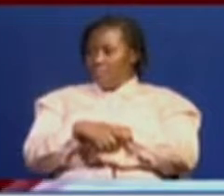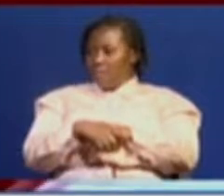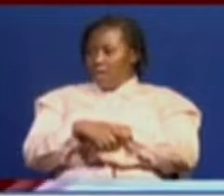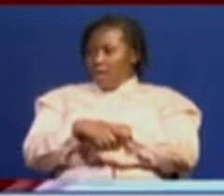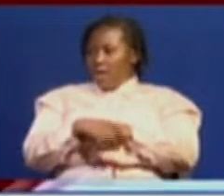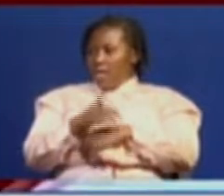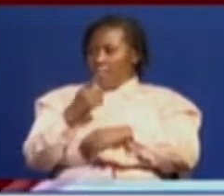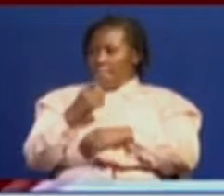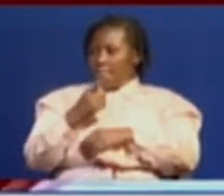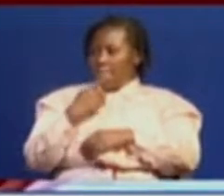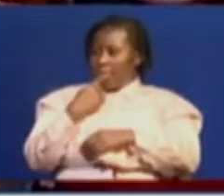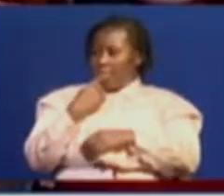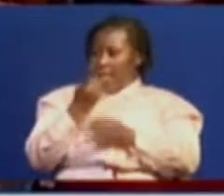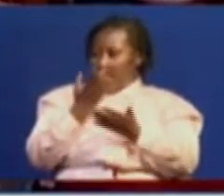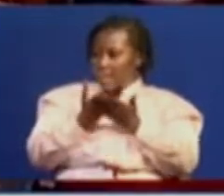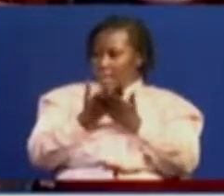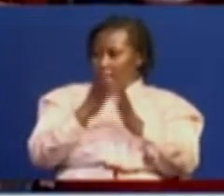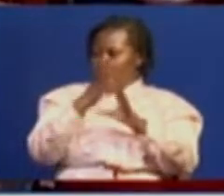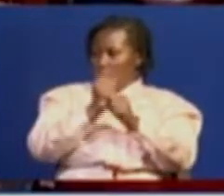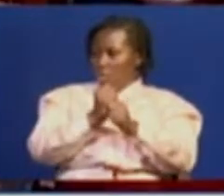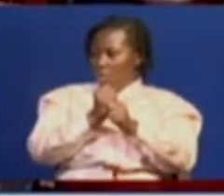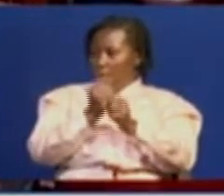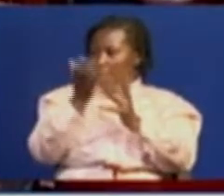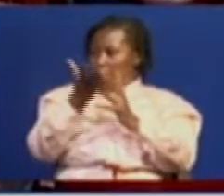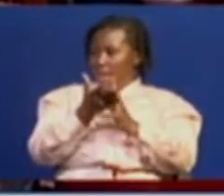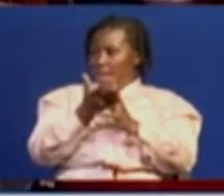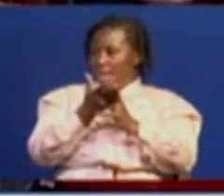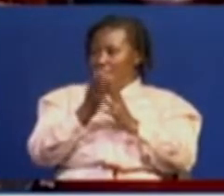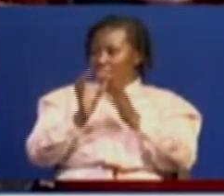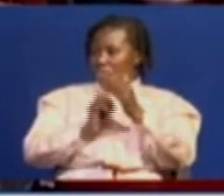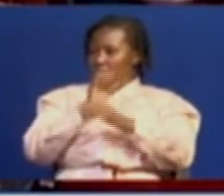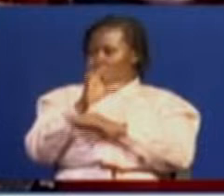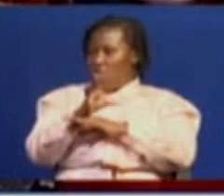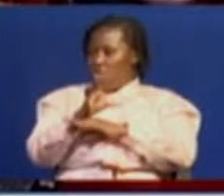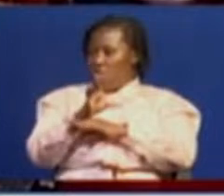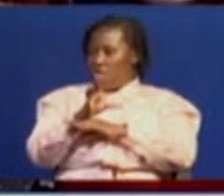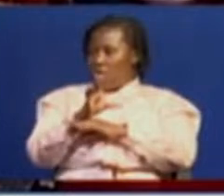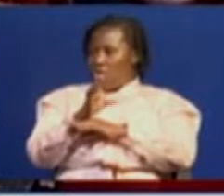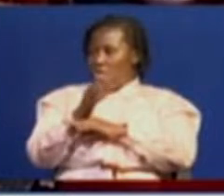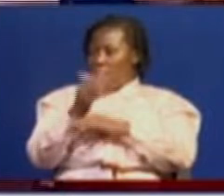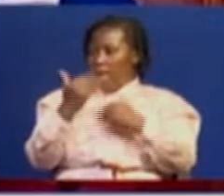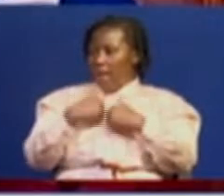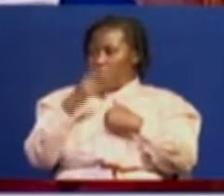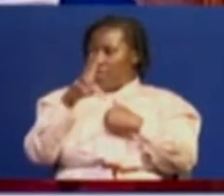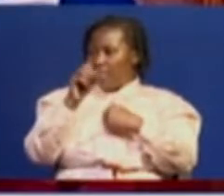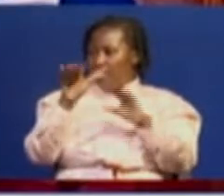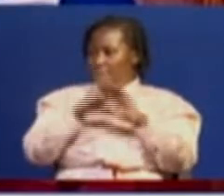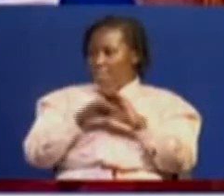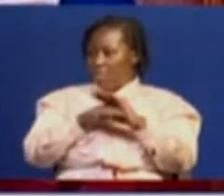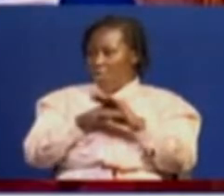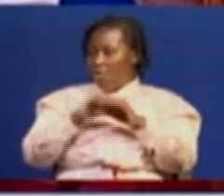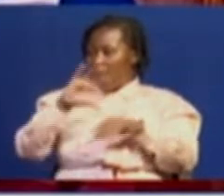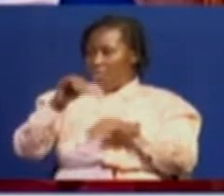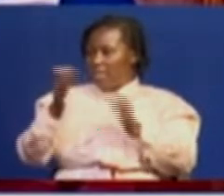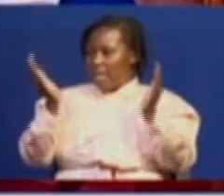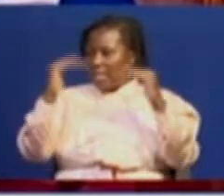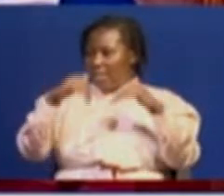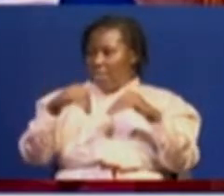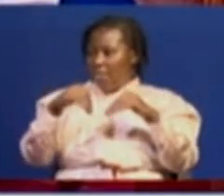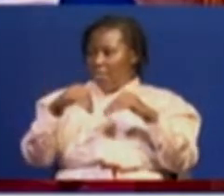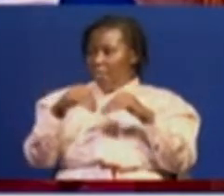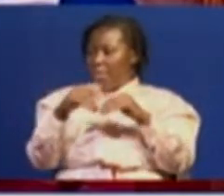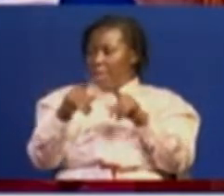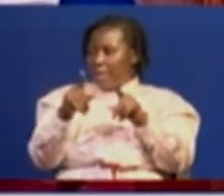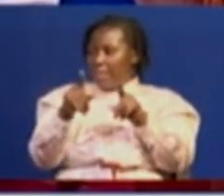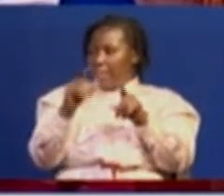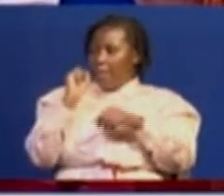it was alleged that the association between that video is that there are 20 members of the County Assembly